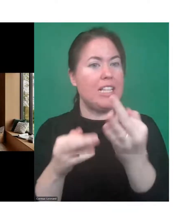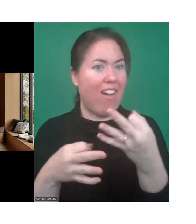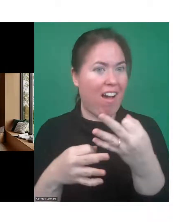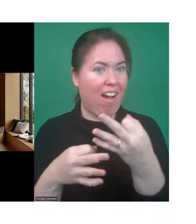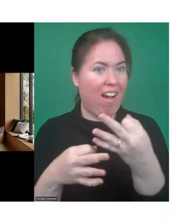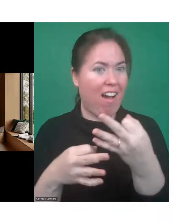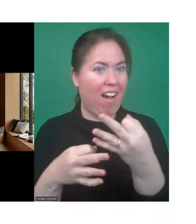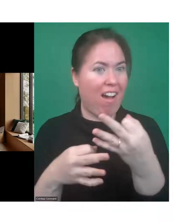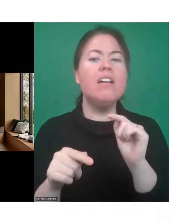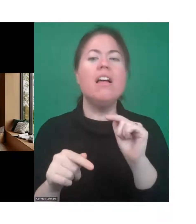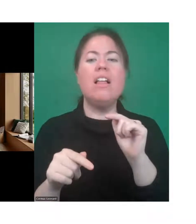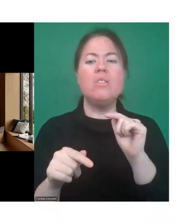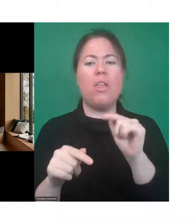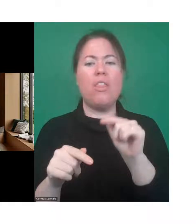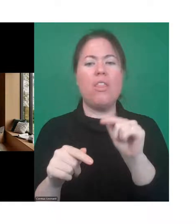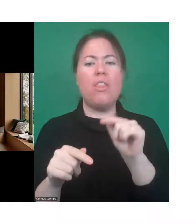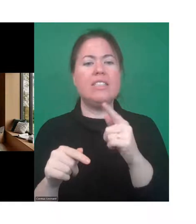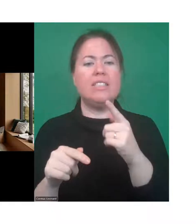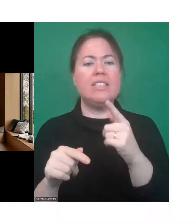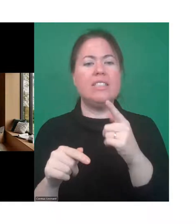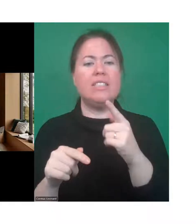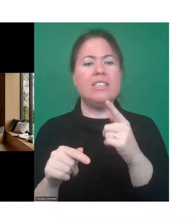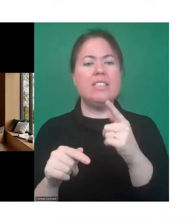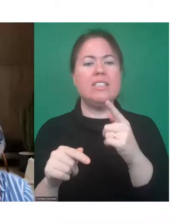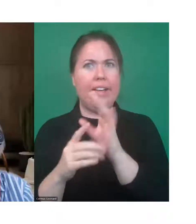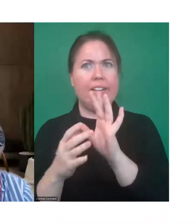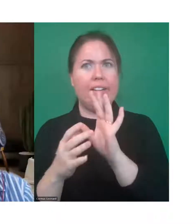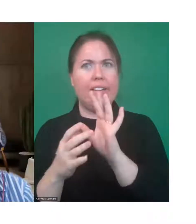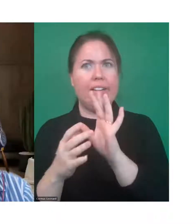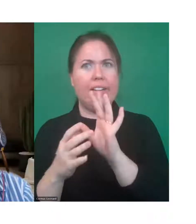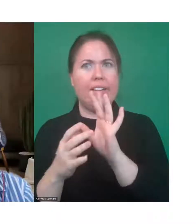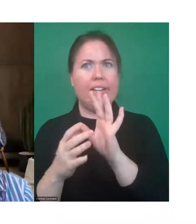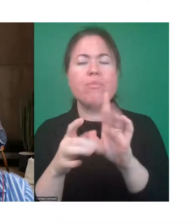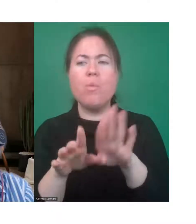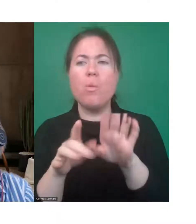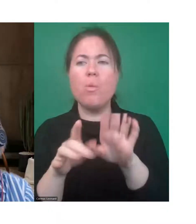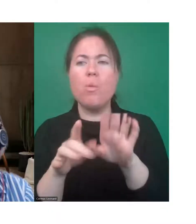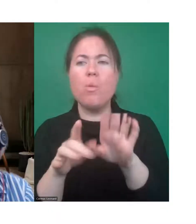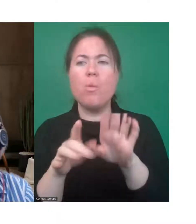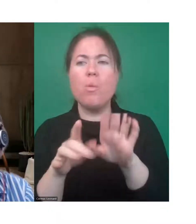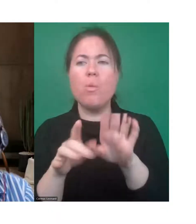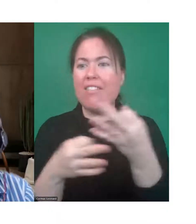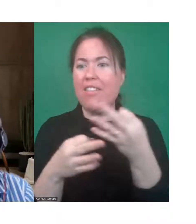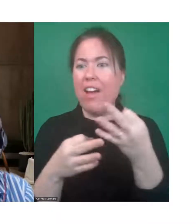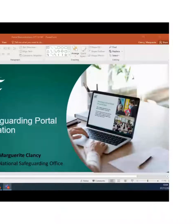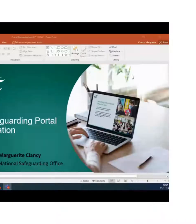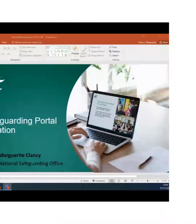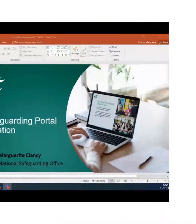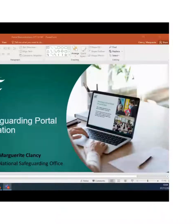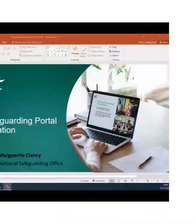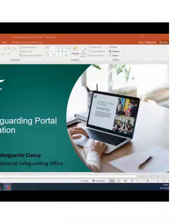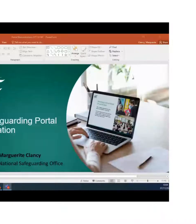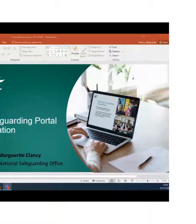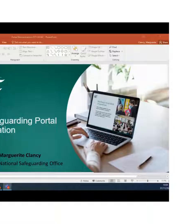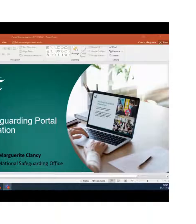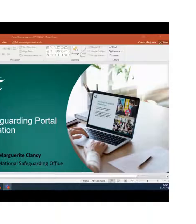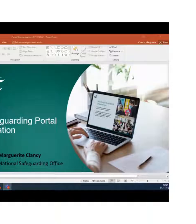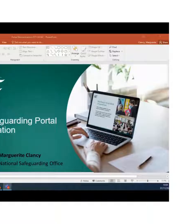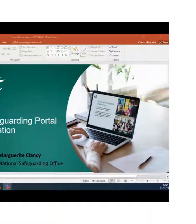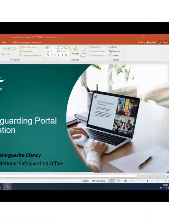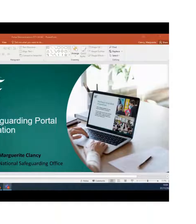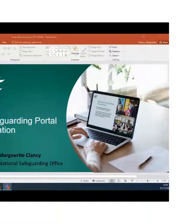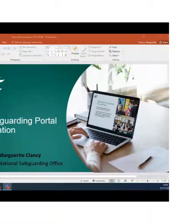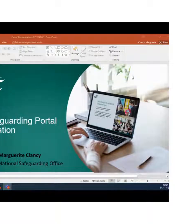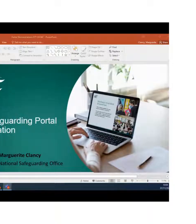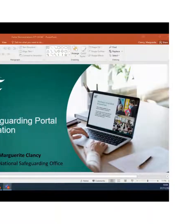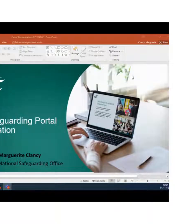in terms of our safeguarding and protection teams. I'm just going to share a short presentation with you, and then from that we will